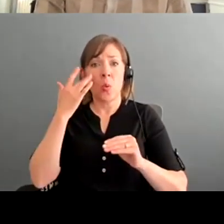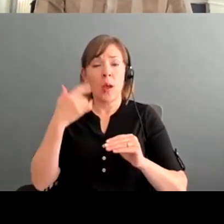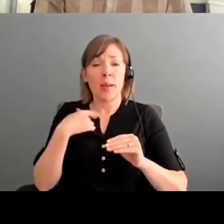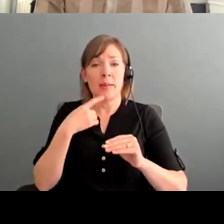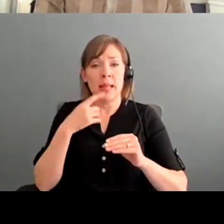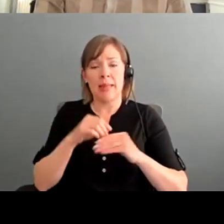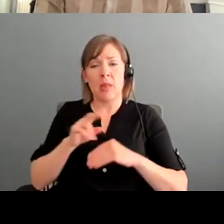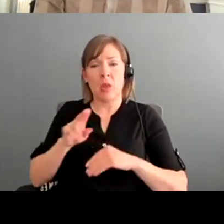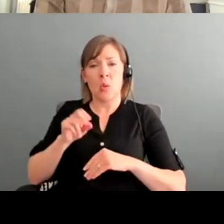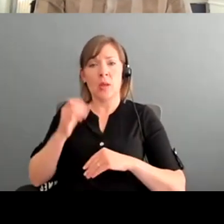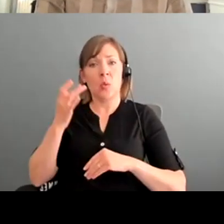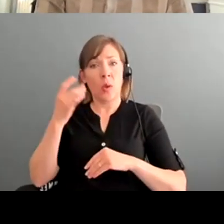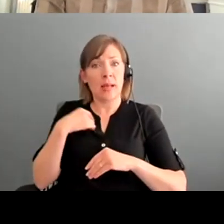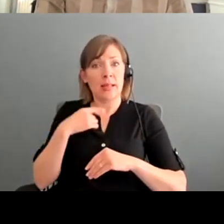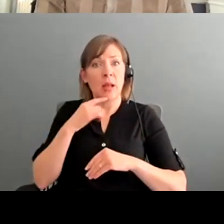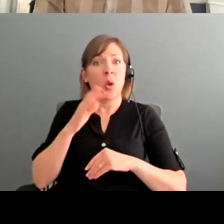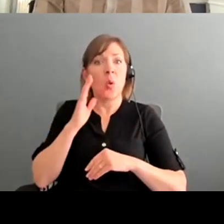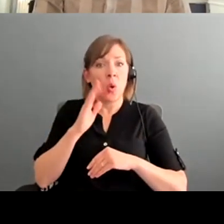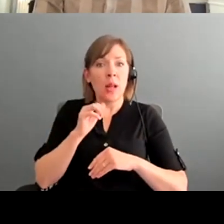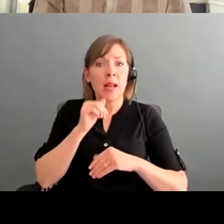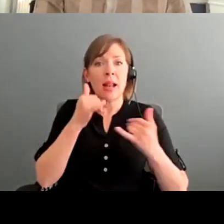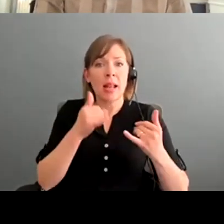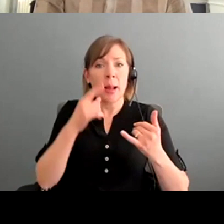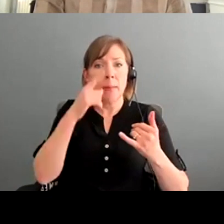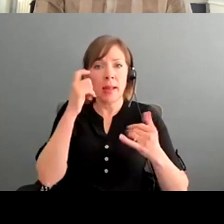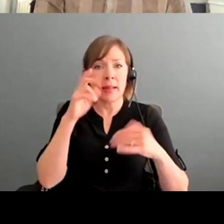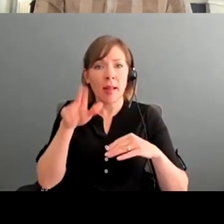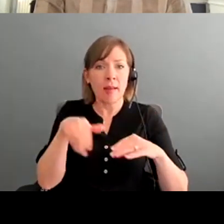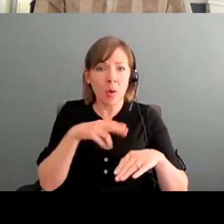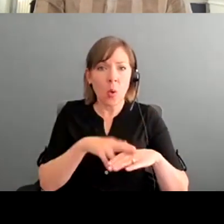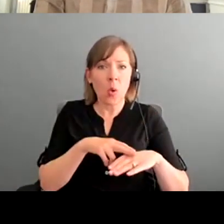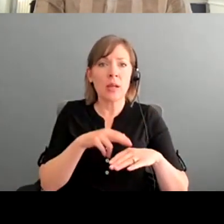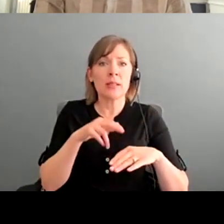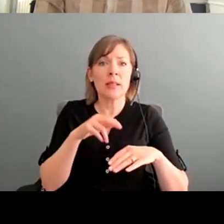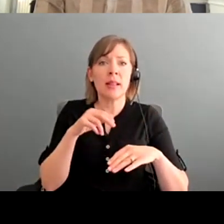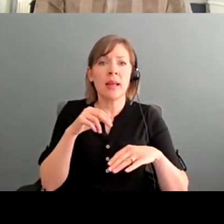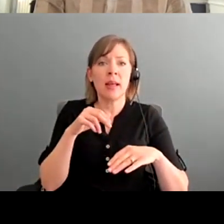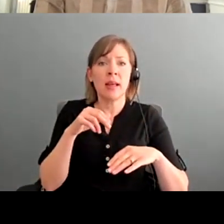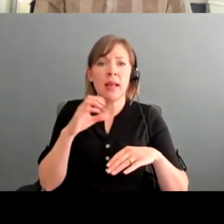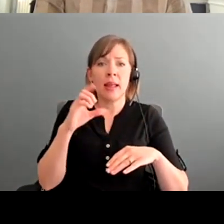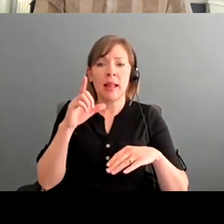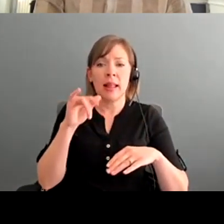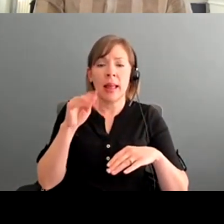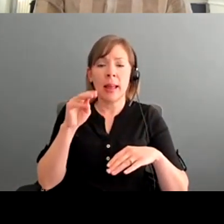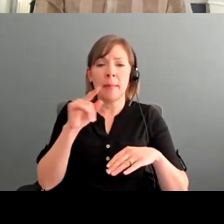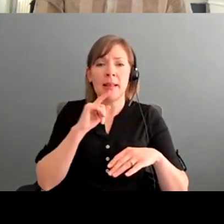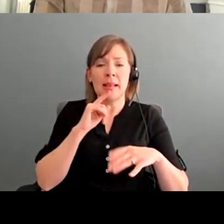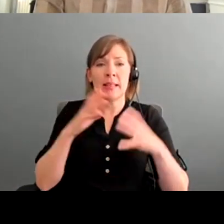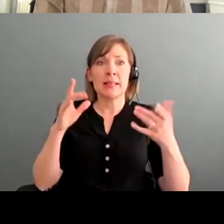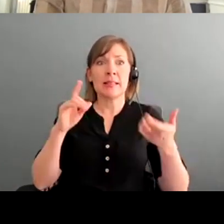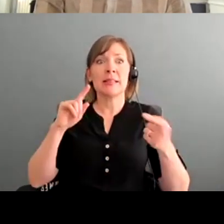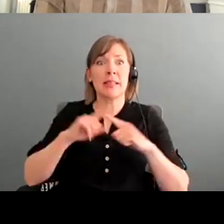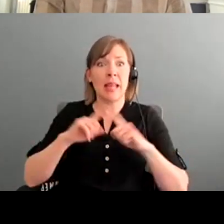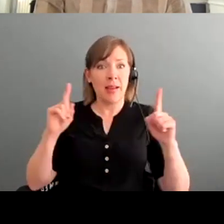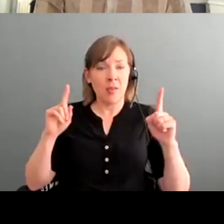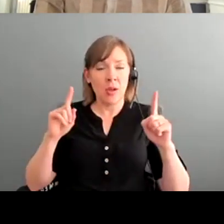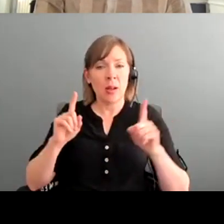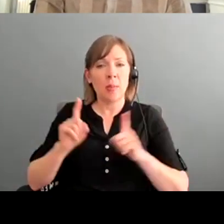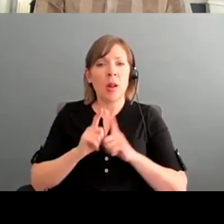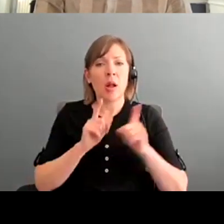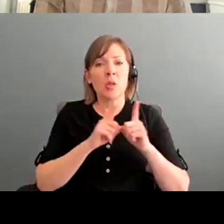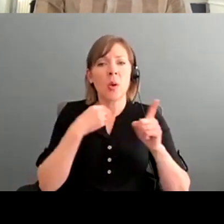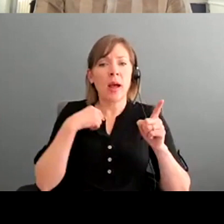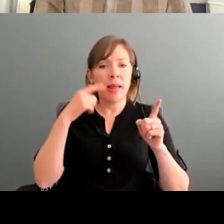US, the reason why I'm saying would and not now is because, of course, the climate is severely different, but also I think what